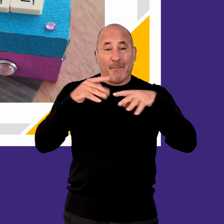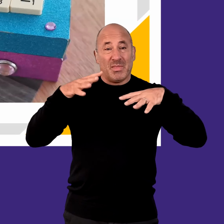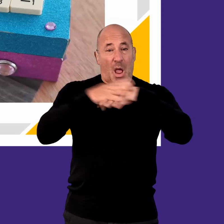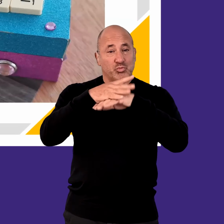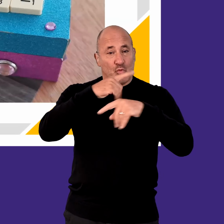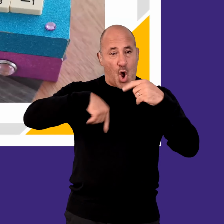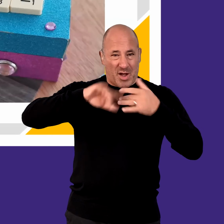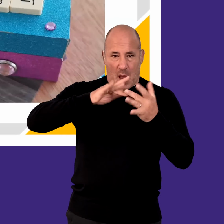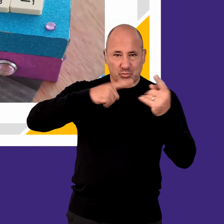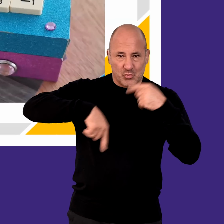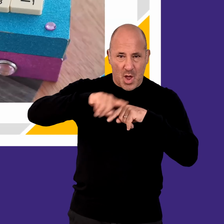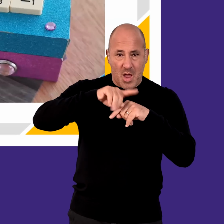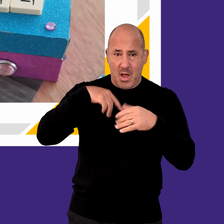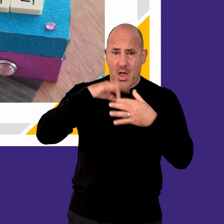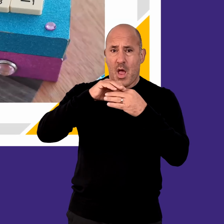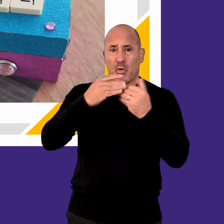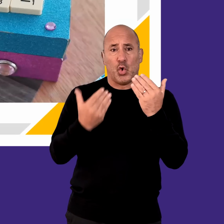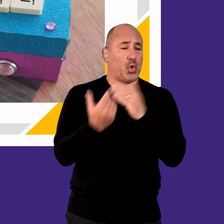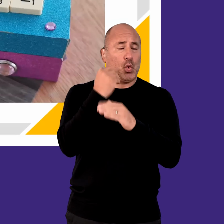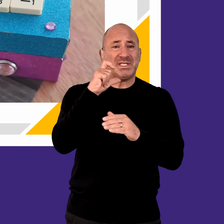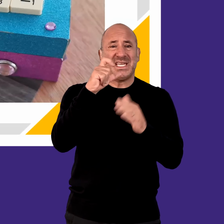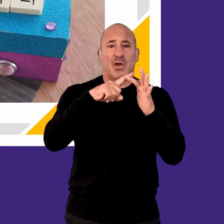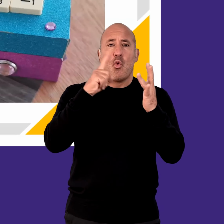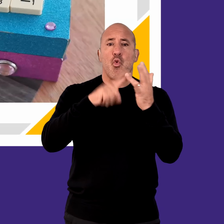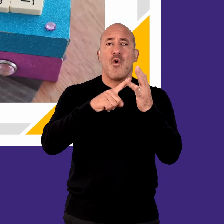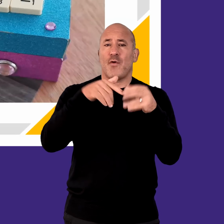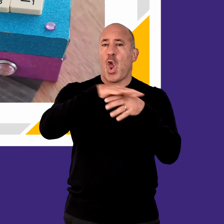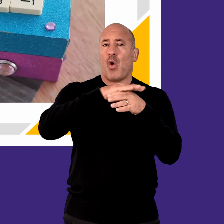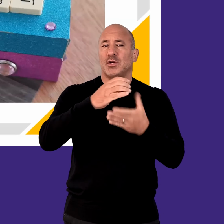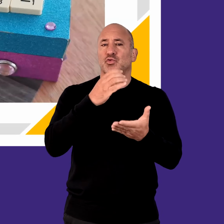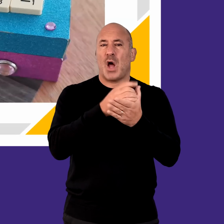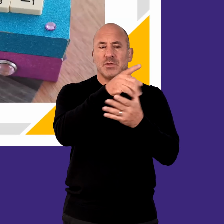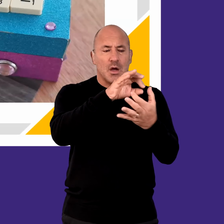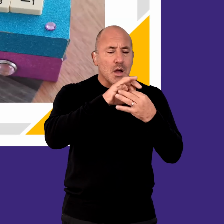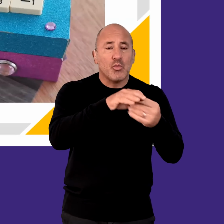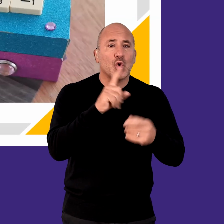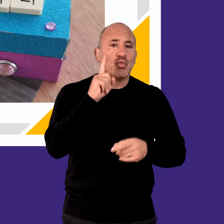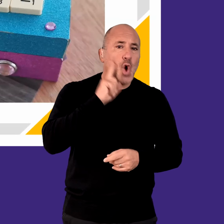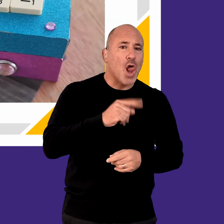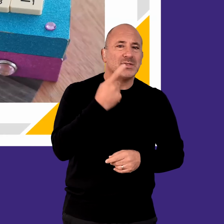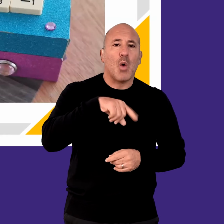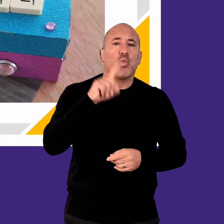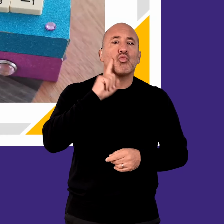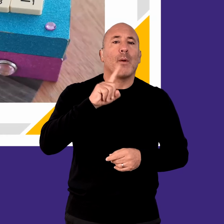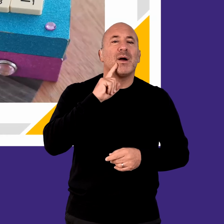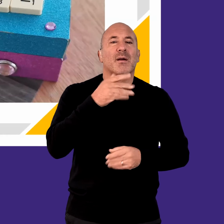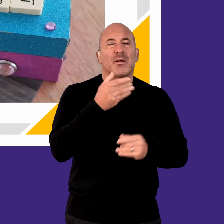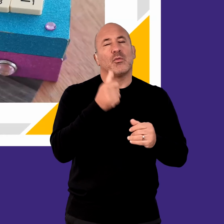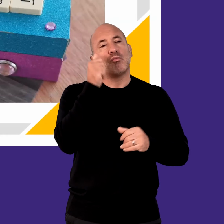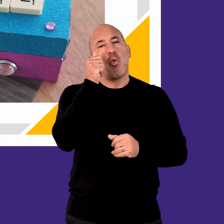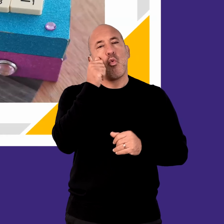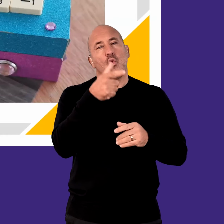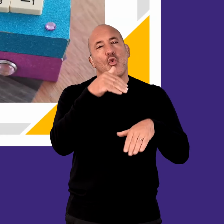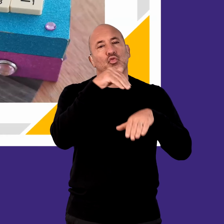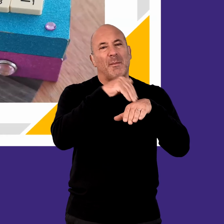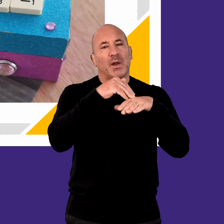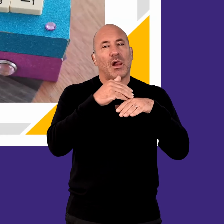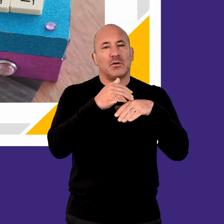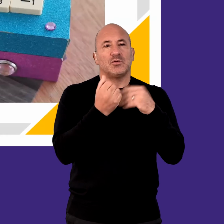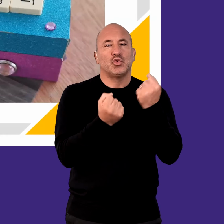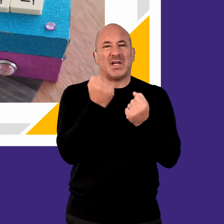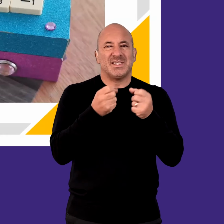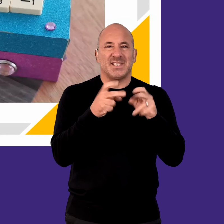And following on from that, through the same network, actually, we connected with a new CEO of a local charity that works with